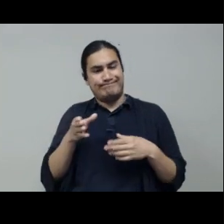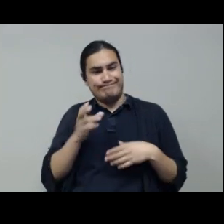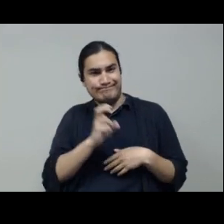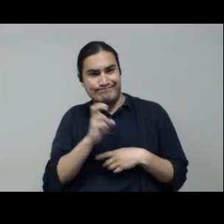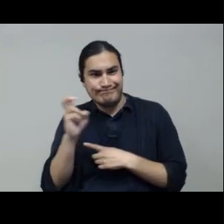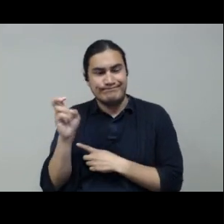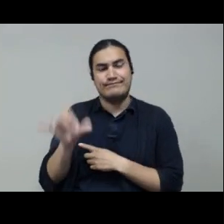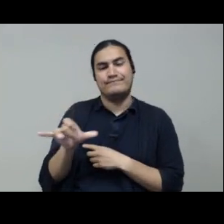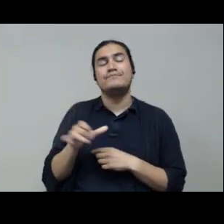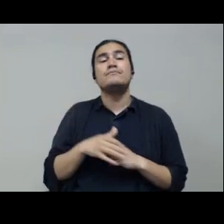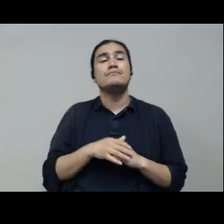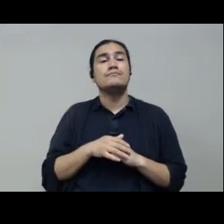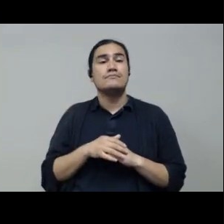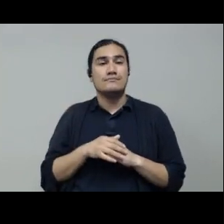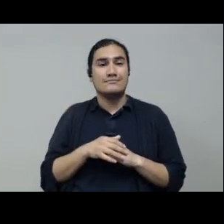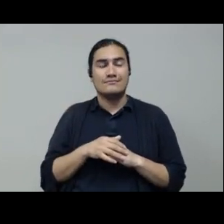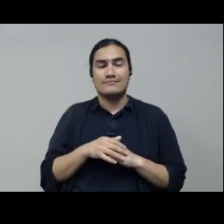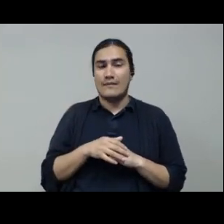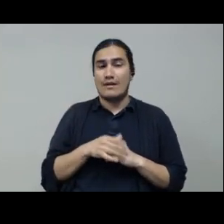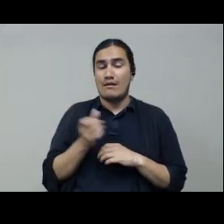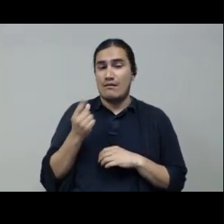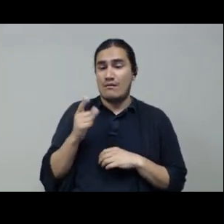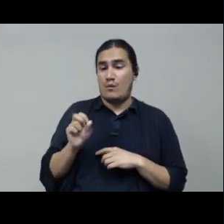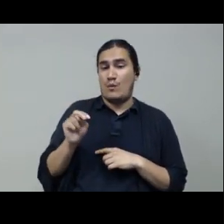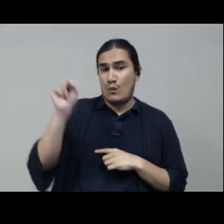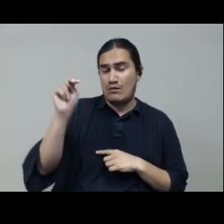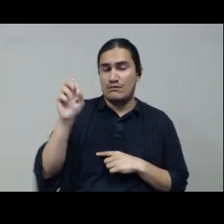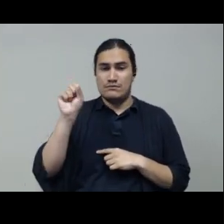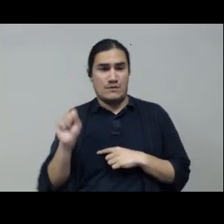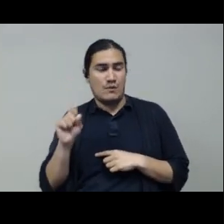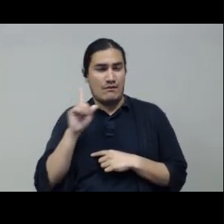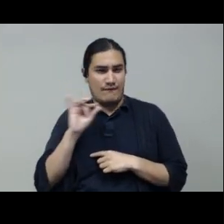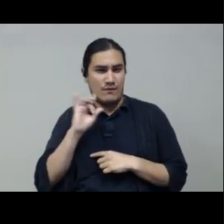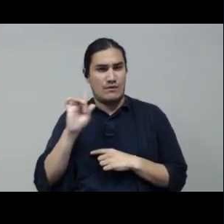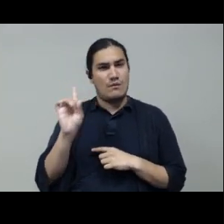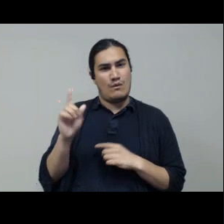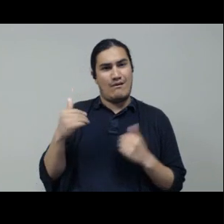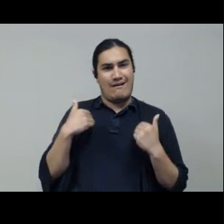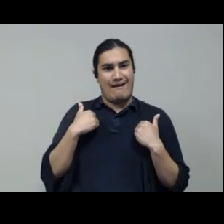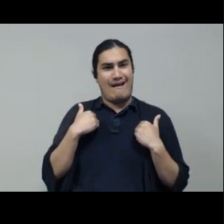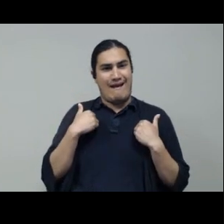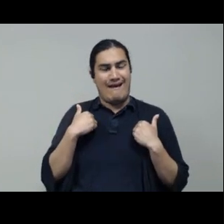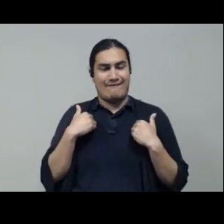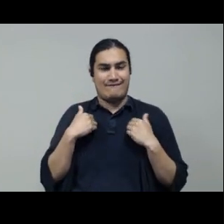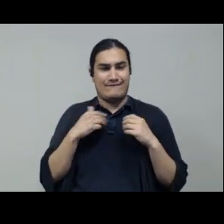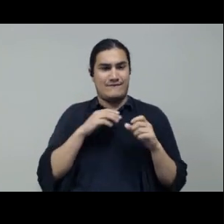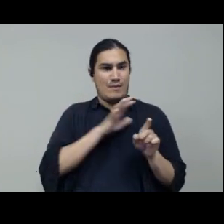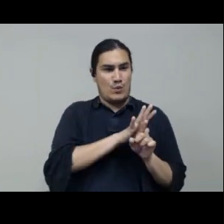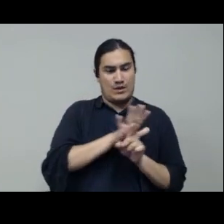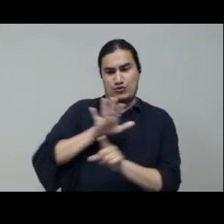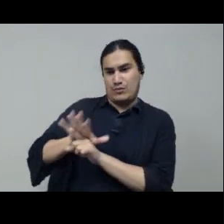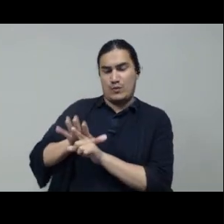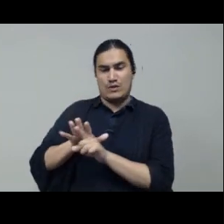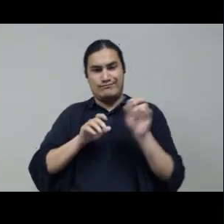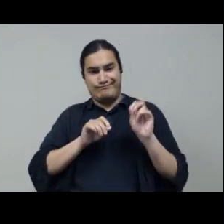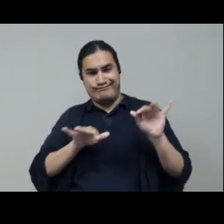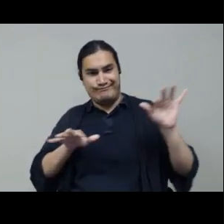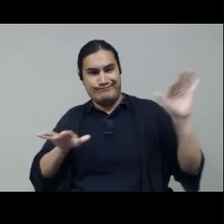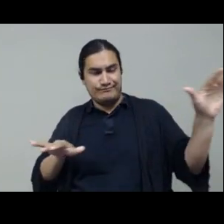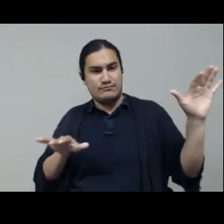And unlike Northern and Southern California, where there is an exodus of the population, either going to other parts of